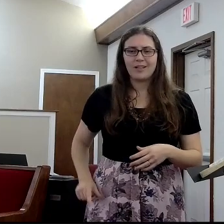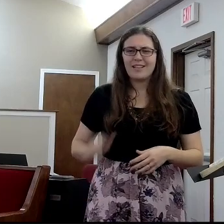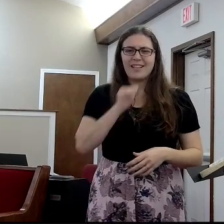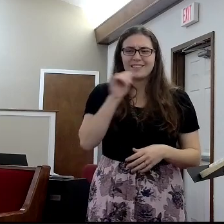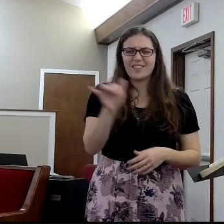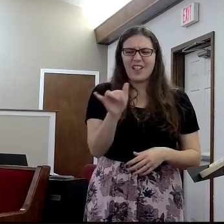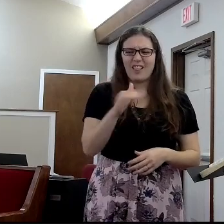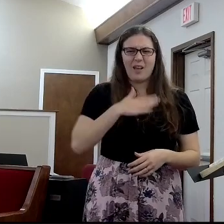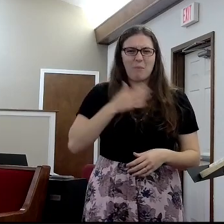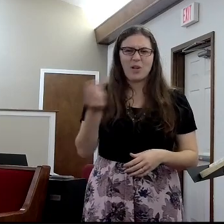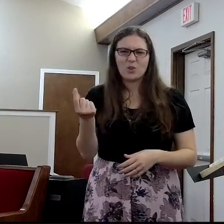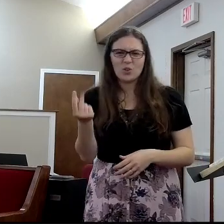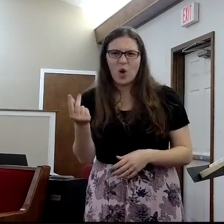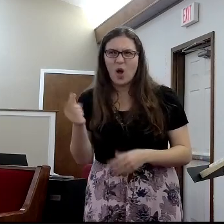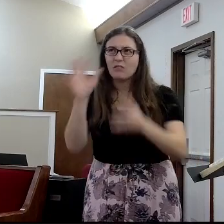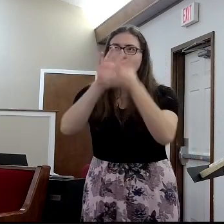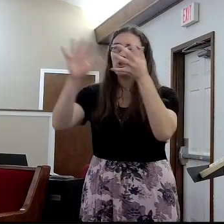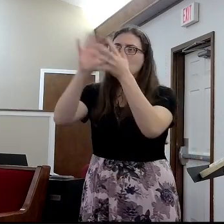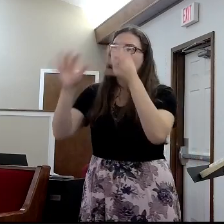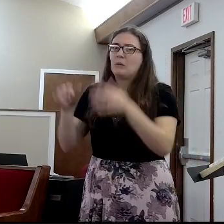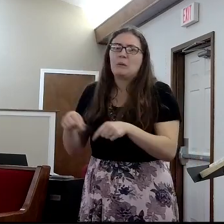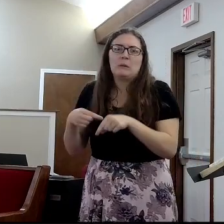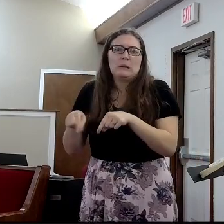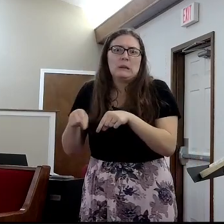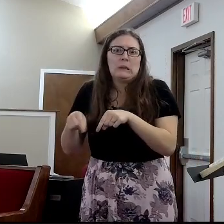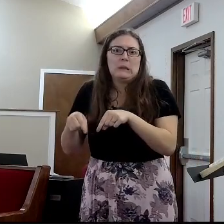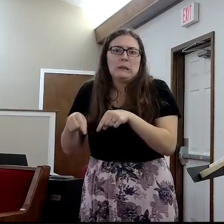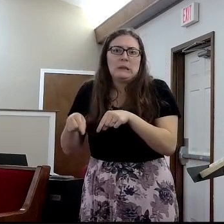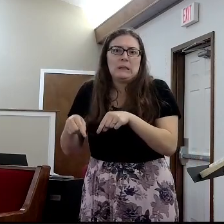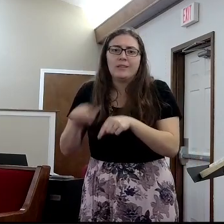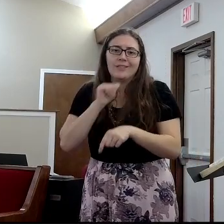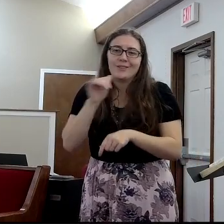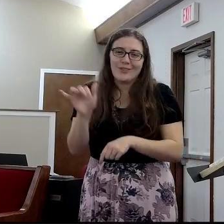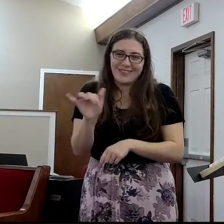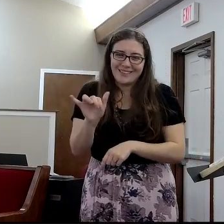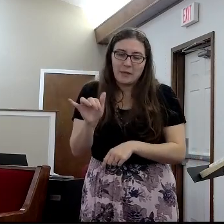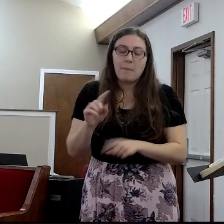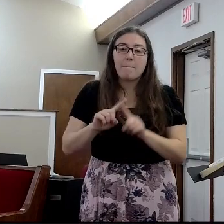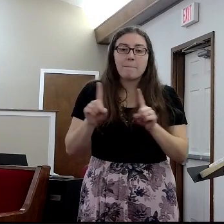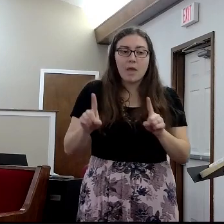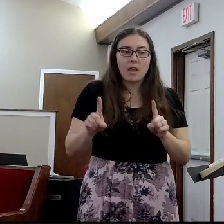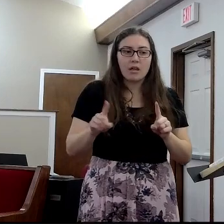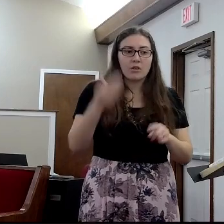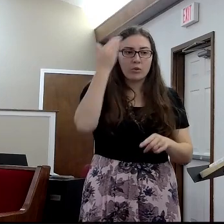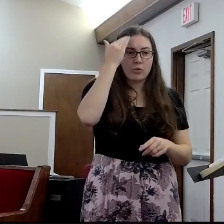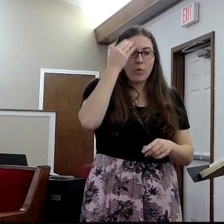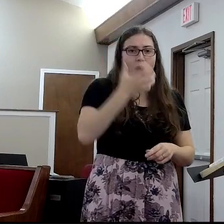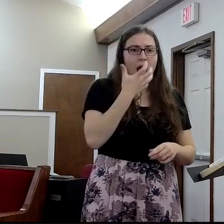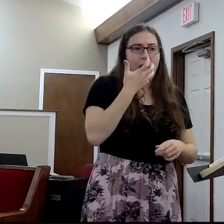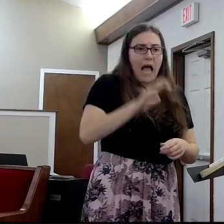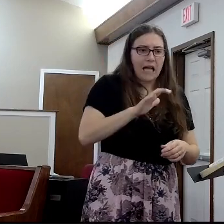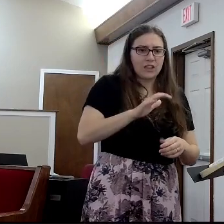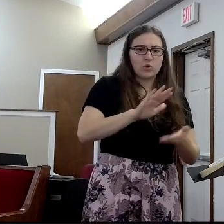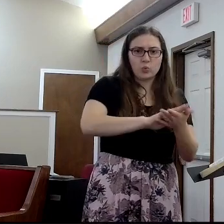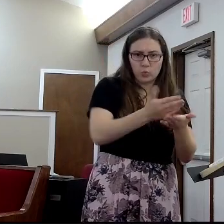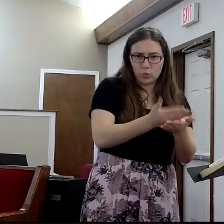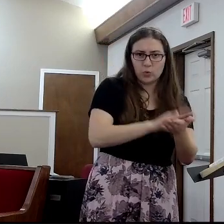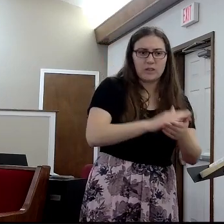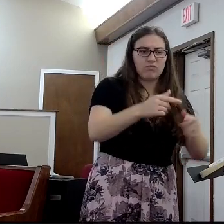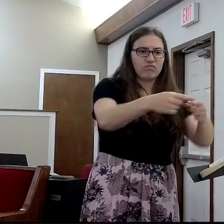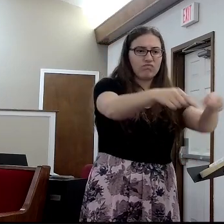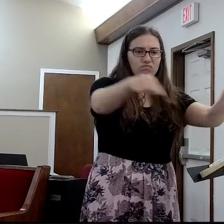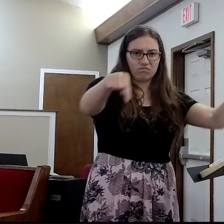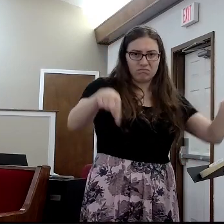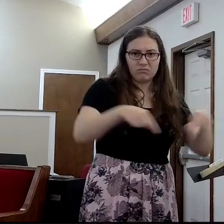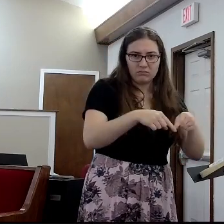like you're shaking and trembling. I have a dog that shakes and trembles every time it storms. It's not like that. But if you put your hand on a stove,